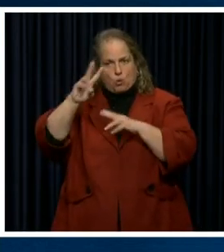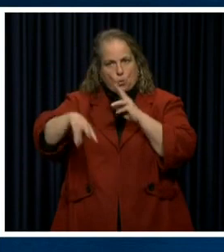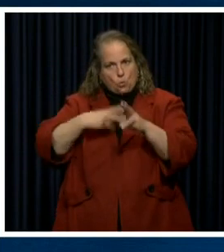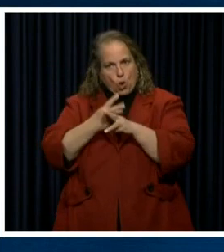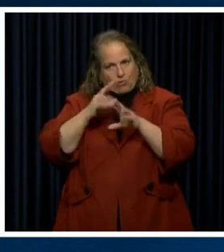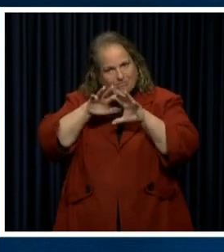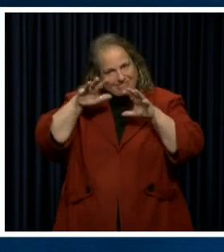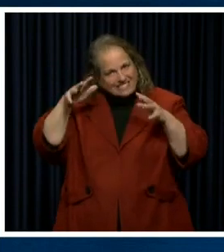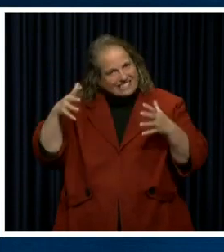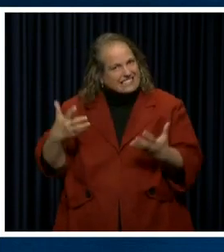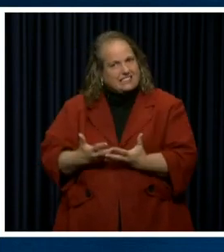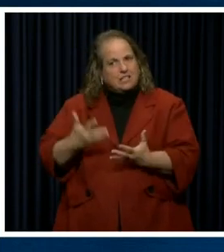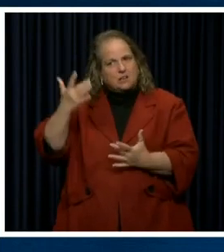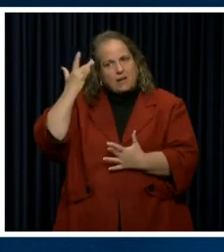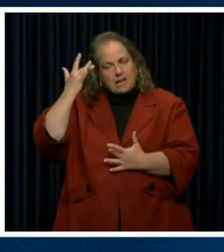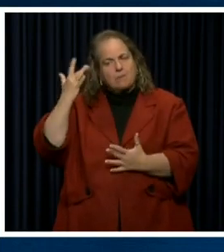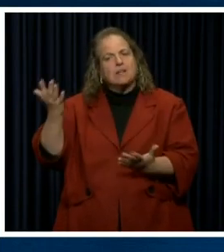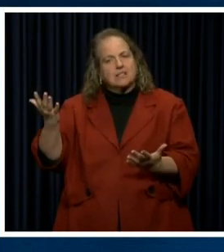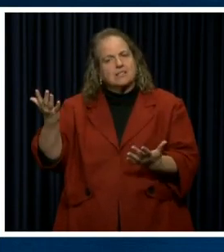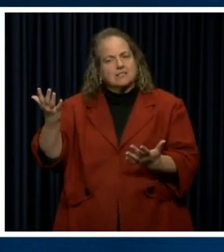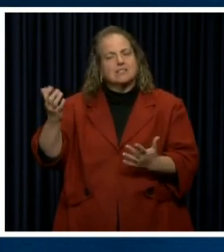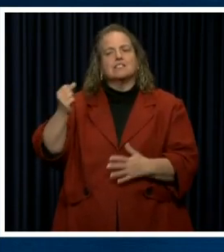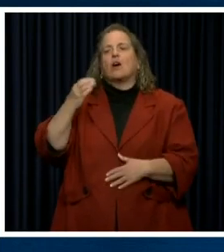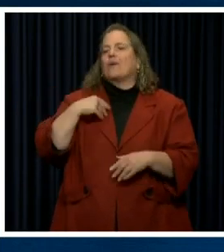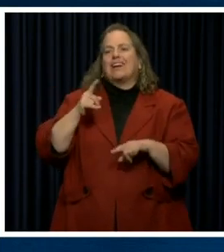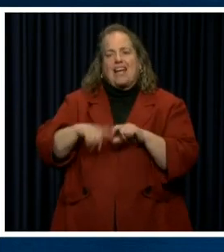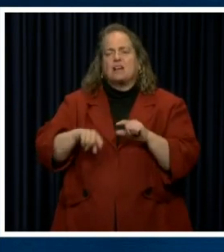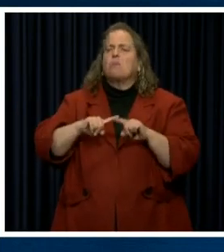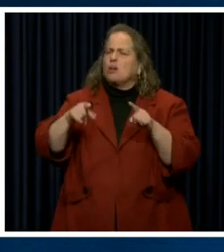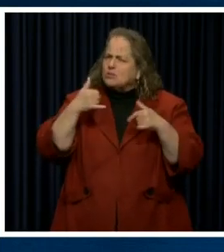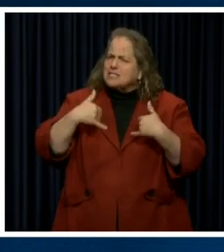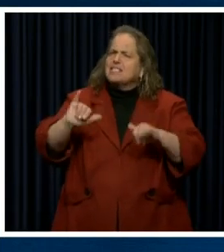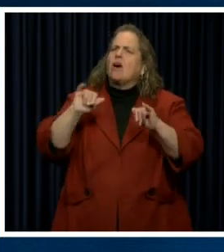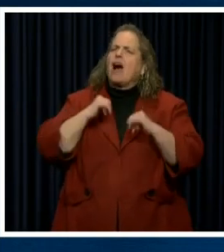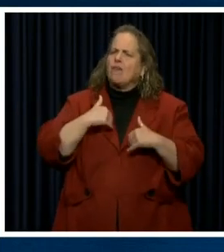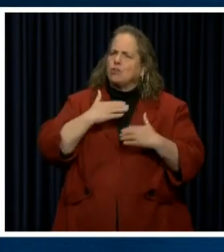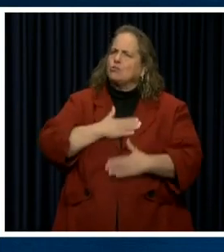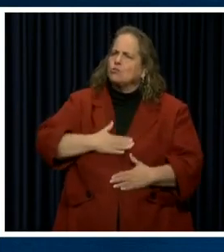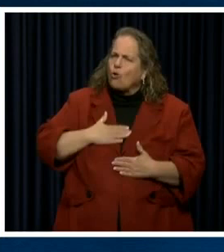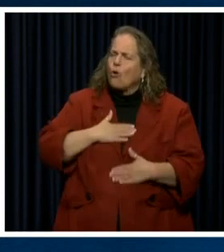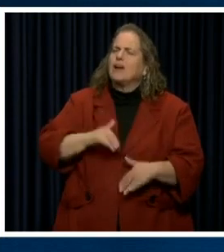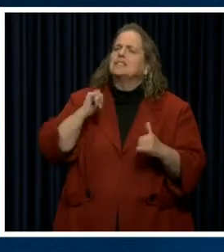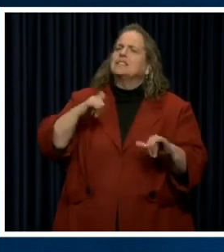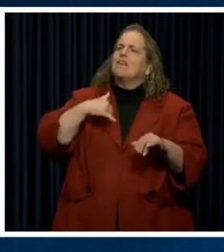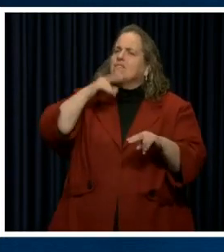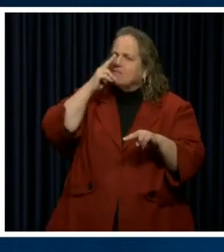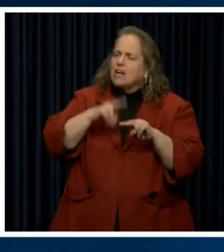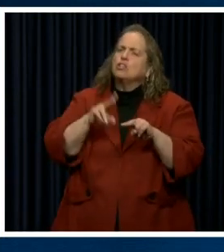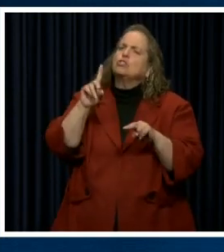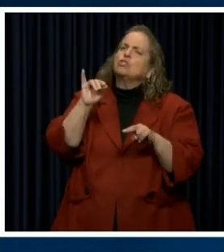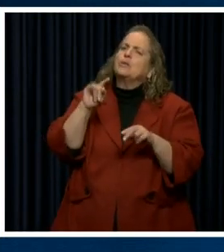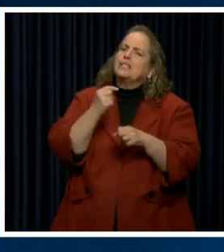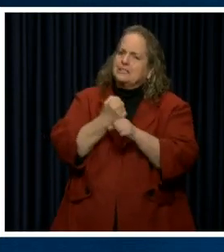joy, there's still great things, there's still a lot we can do, but do it safely.